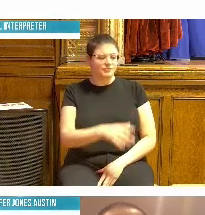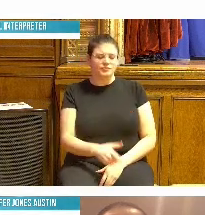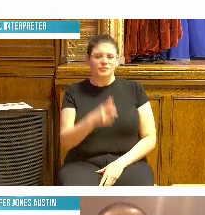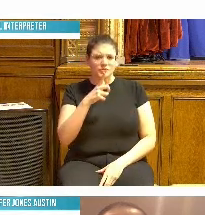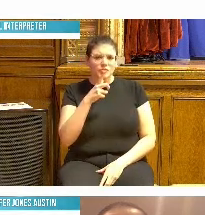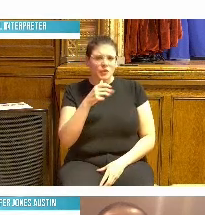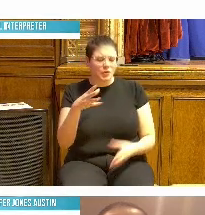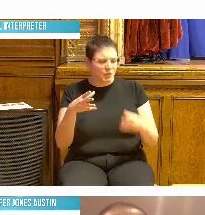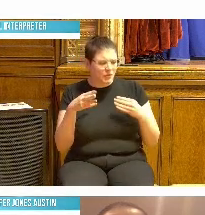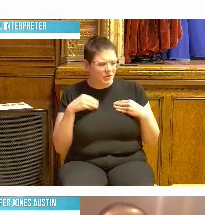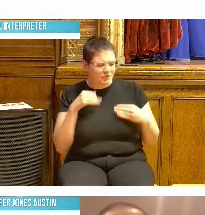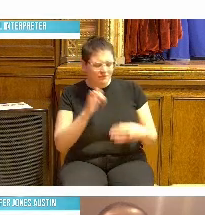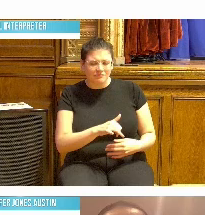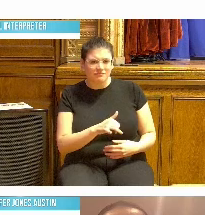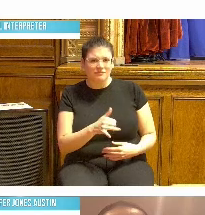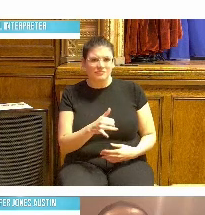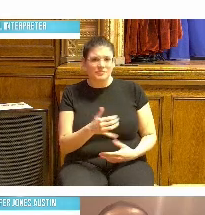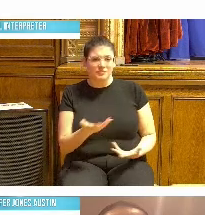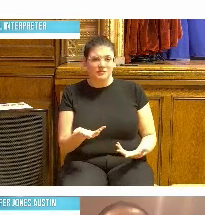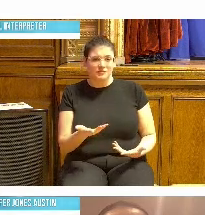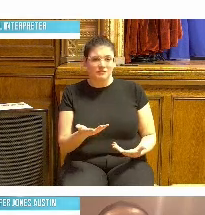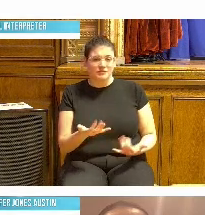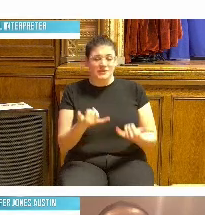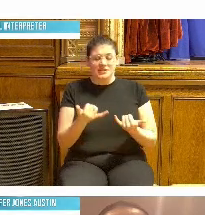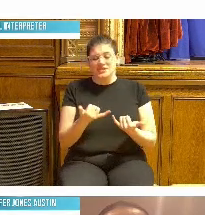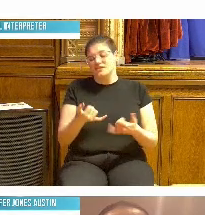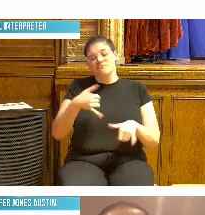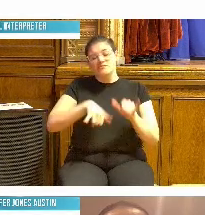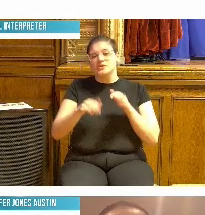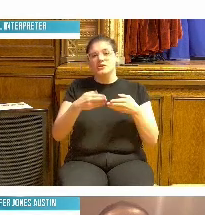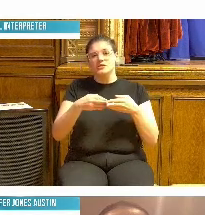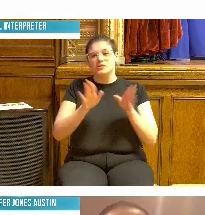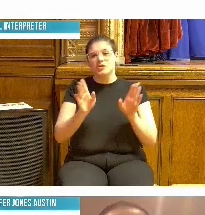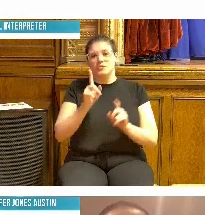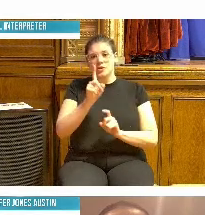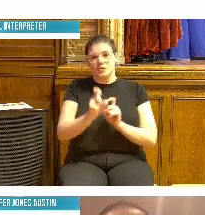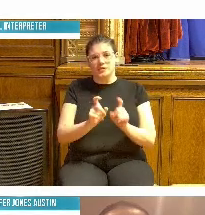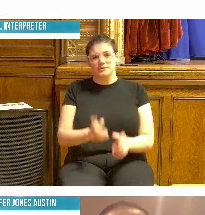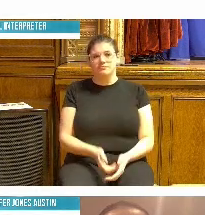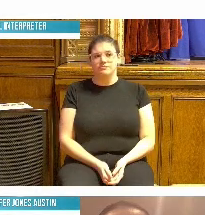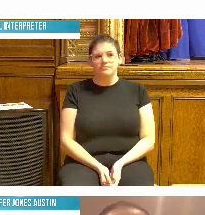control this area, remains today an open question.